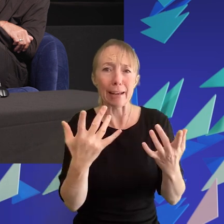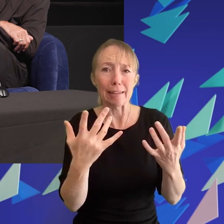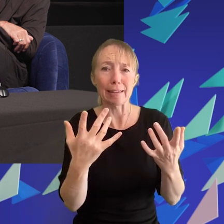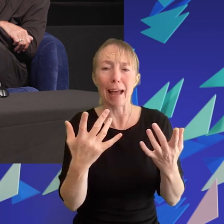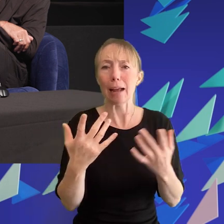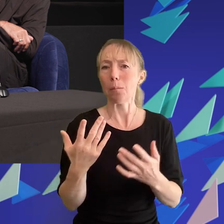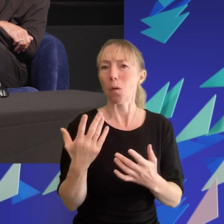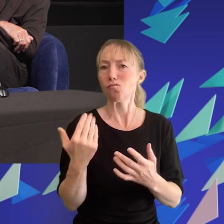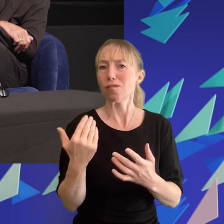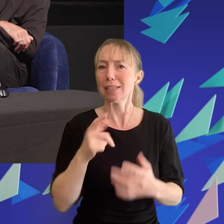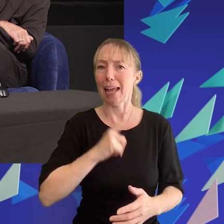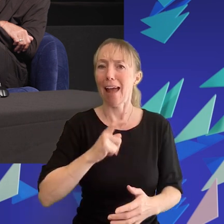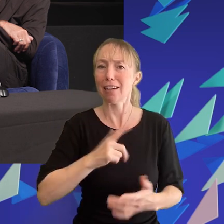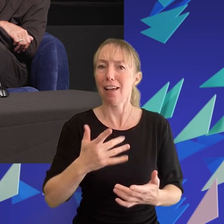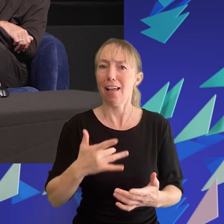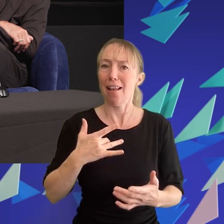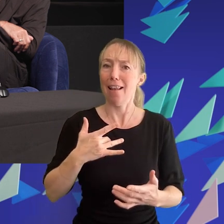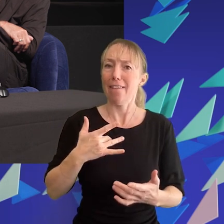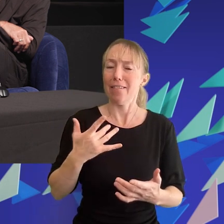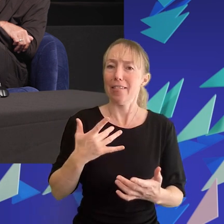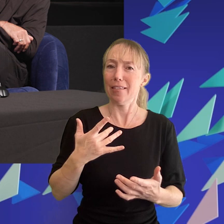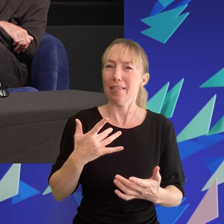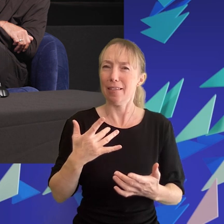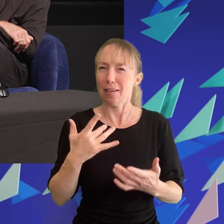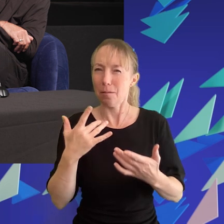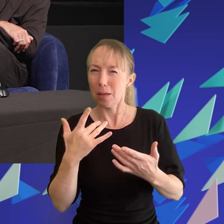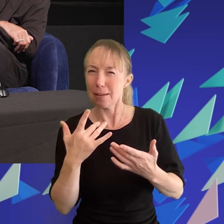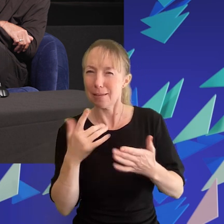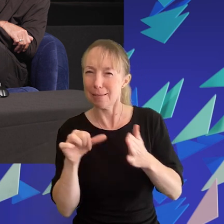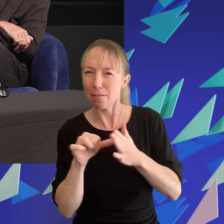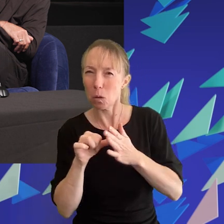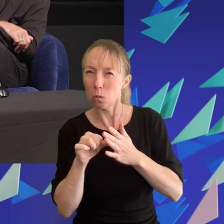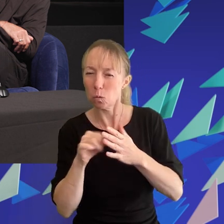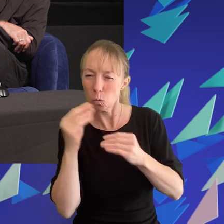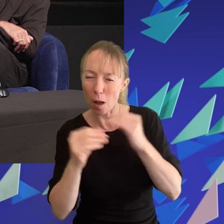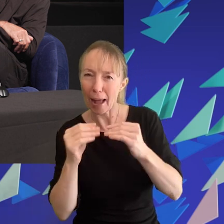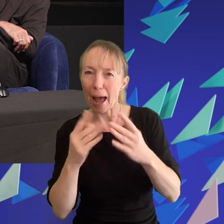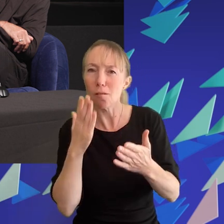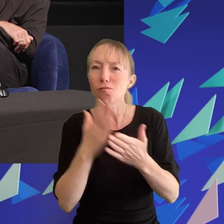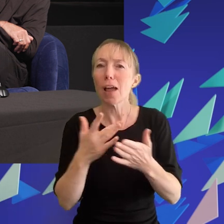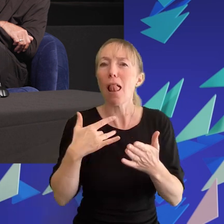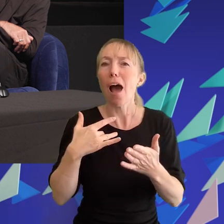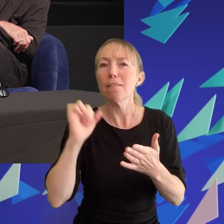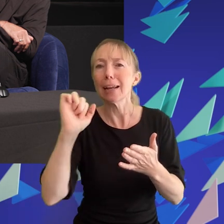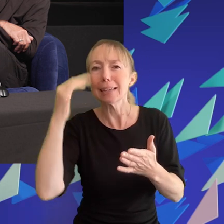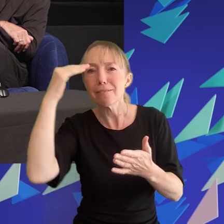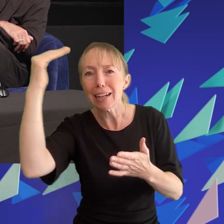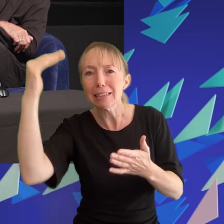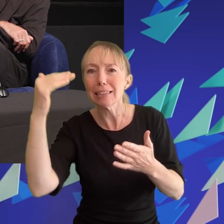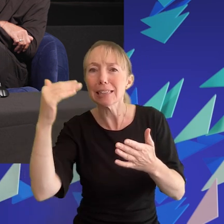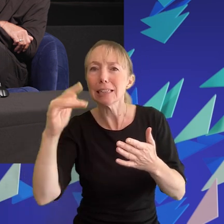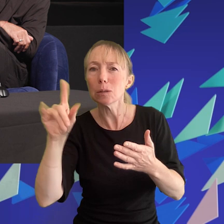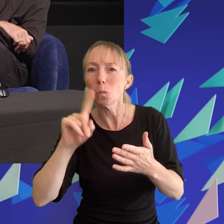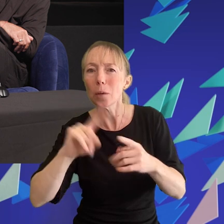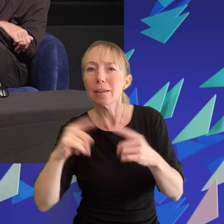character, who lives in a life that sometimes it's very hard to tell where reality ends and his fantasy begins. I want to talk